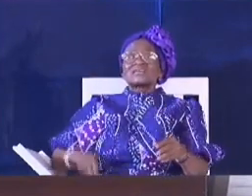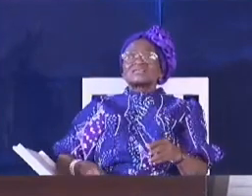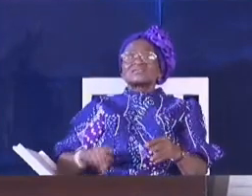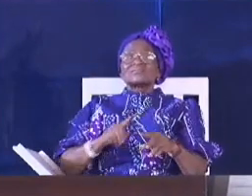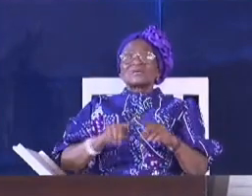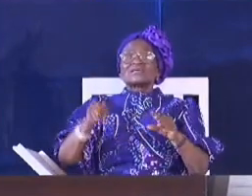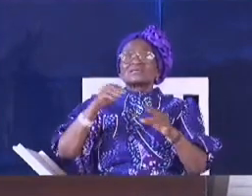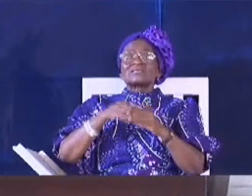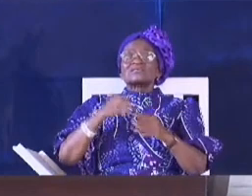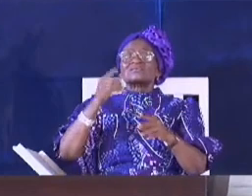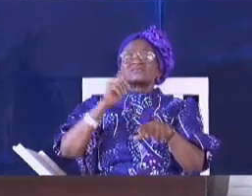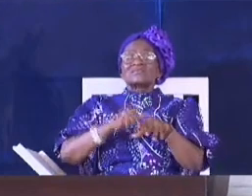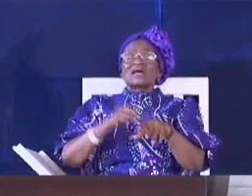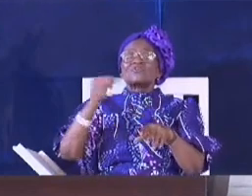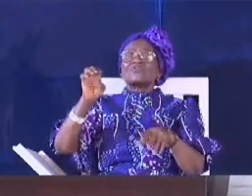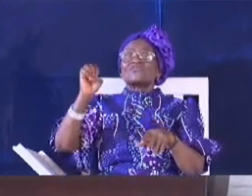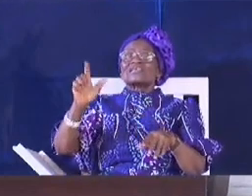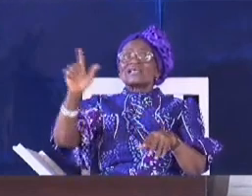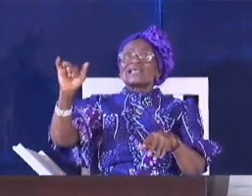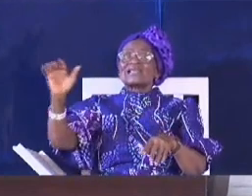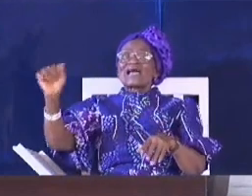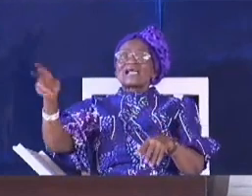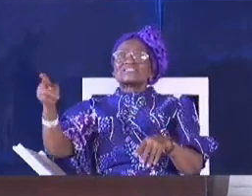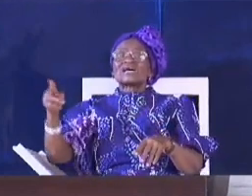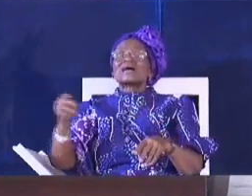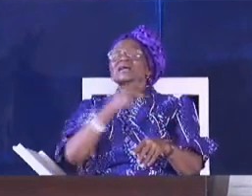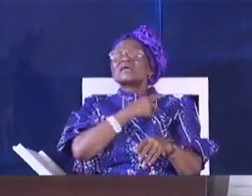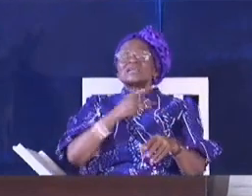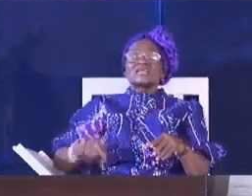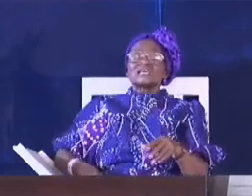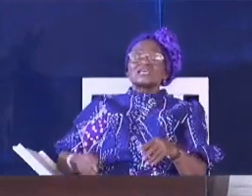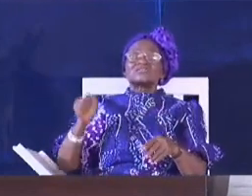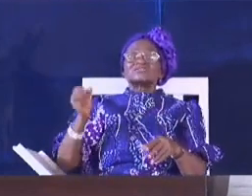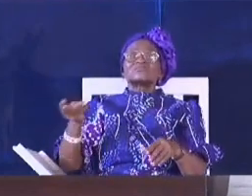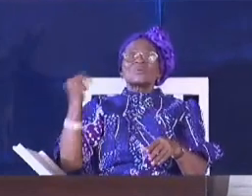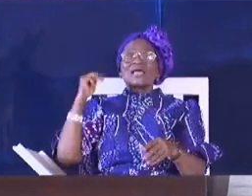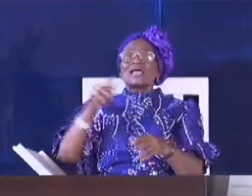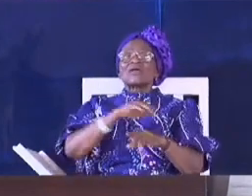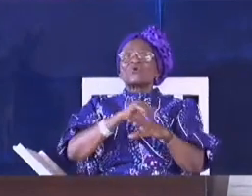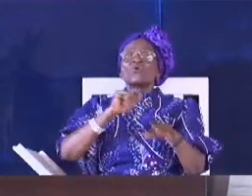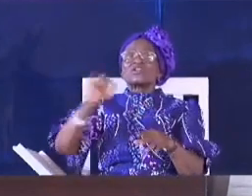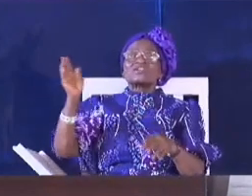Elisha, kings were calling him daddy.